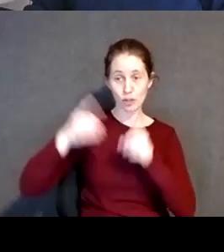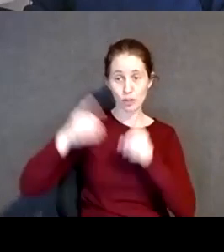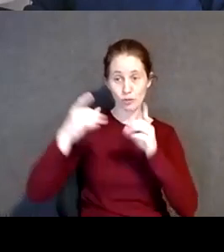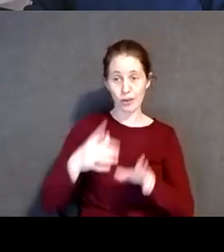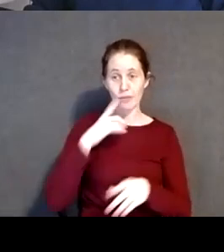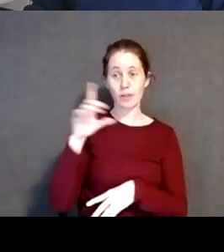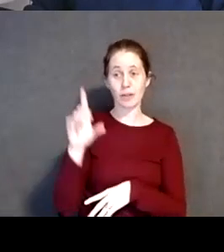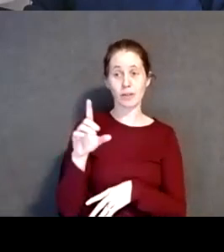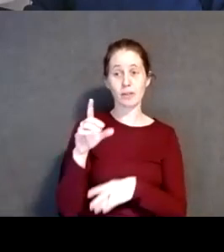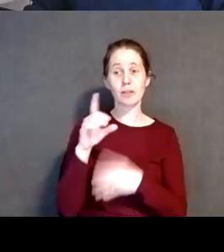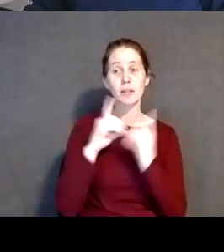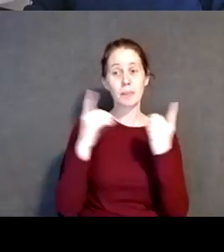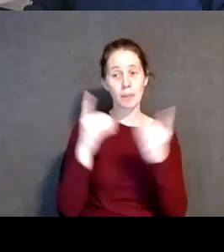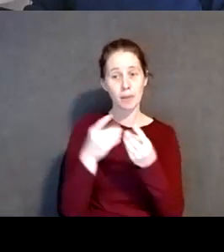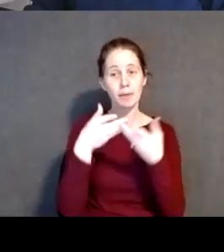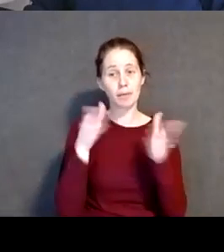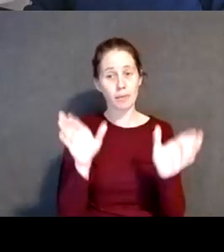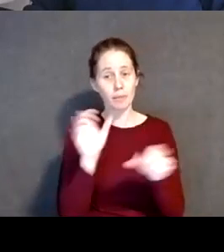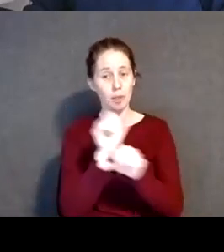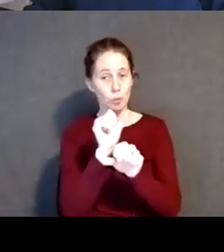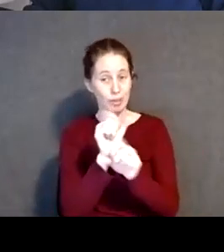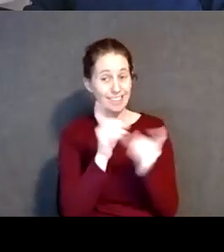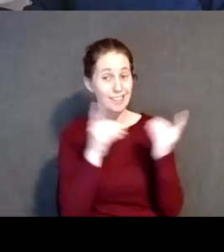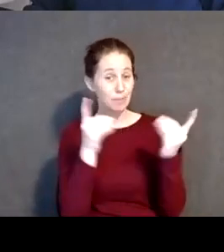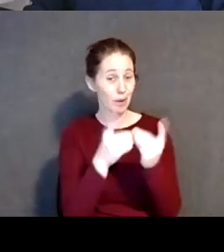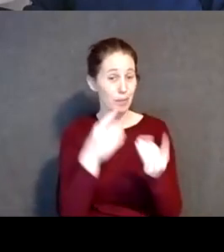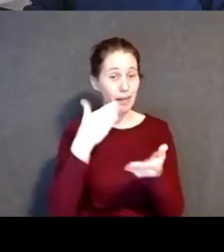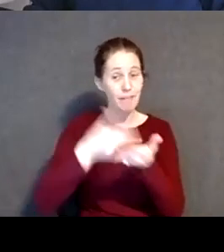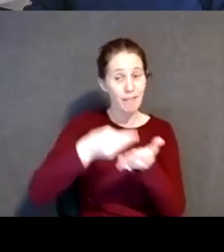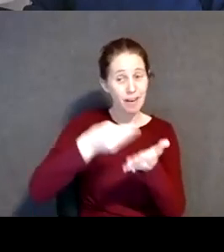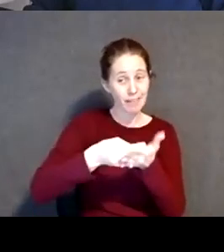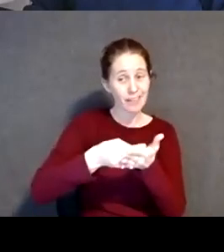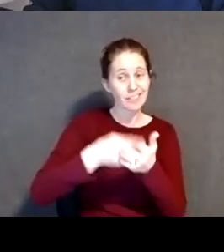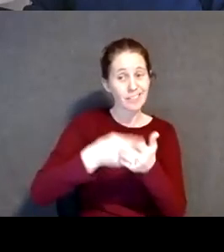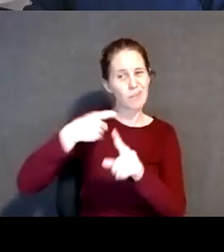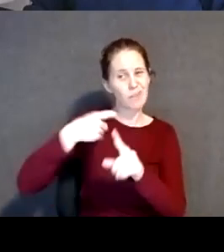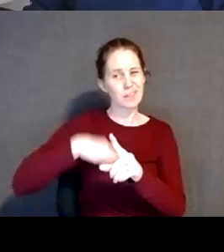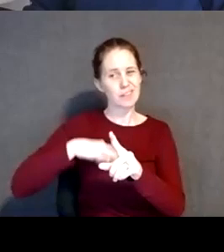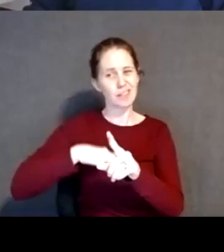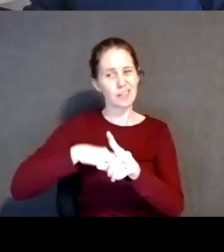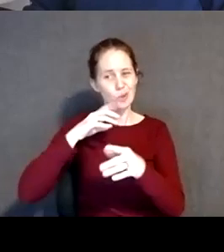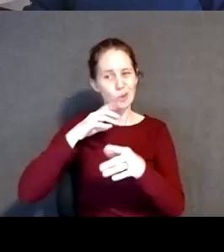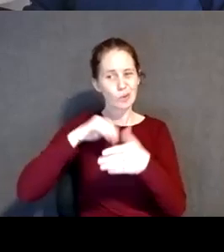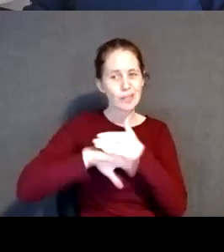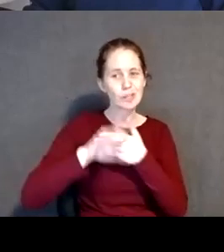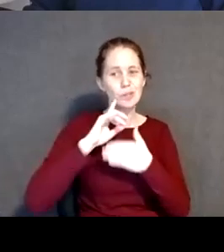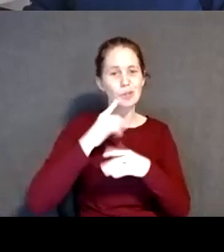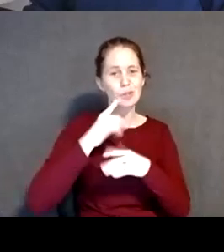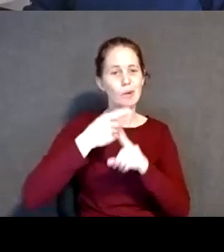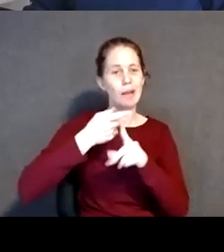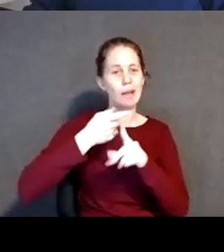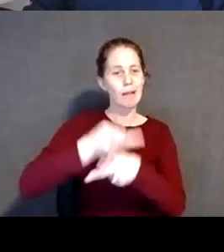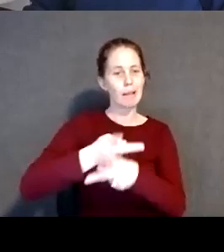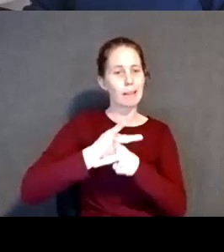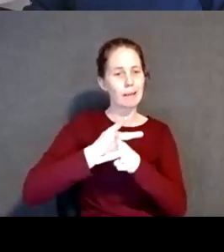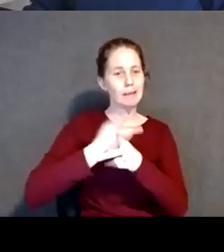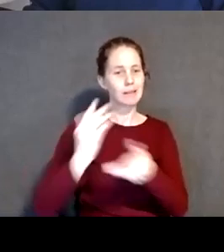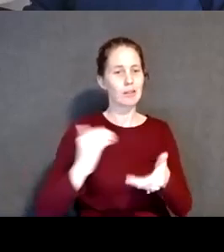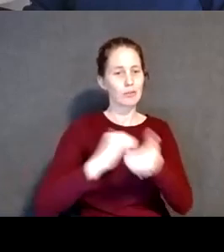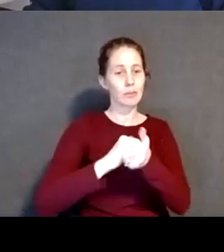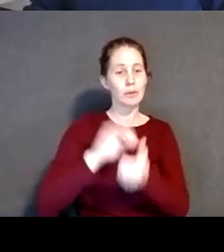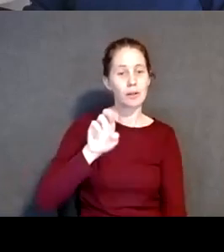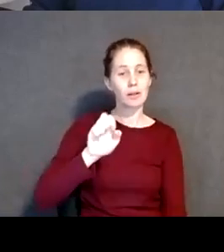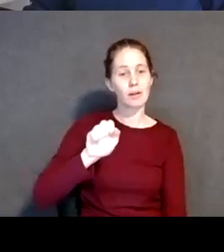Public Works and the Department of Finance on behalf of the city to enter into a lease agreement with Beaver Avenue